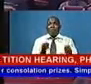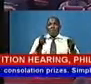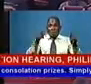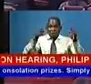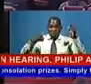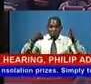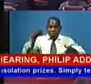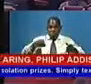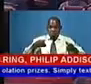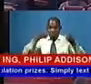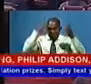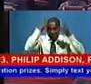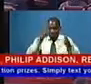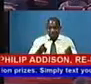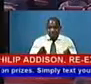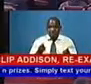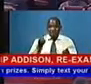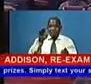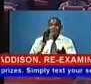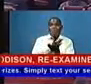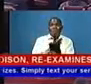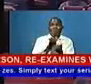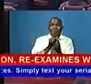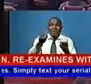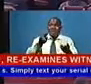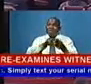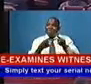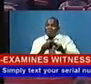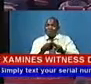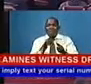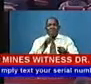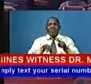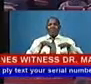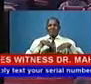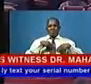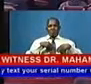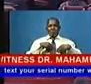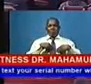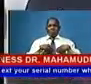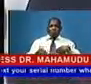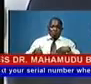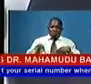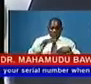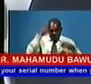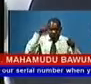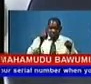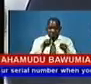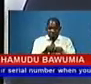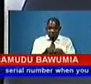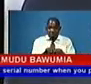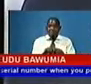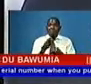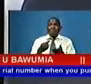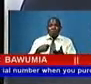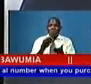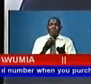When an exhibit is tendered rejected, it has to be marked tendered rejected, marked up. My Lord, we made the